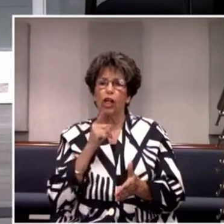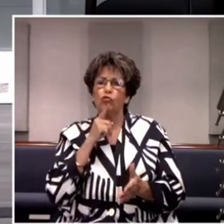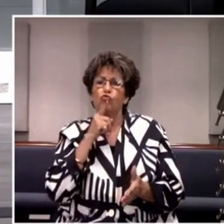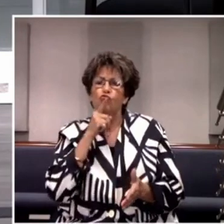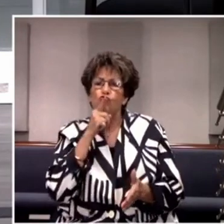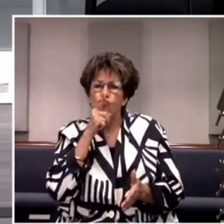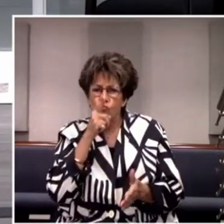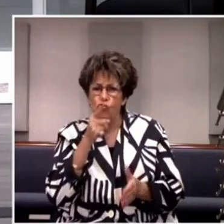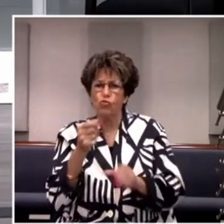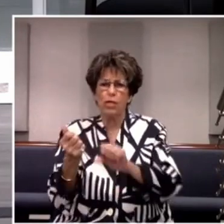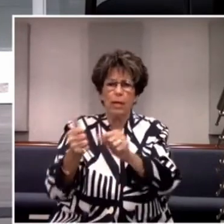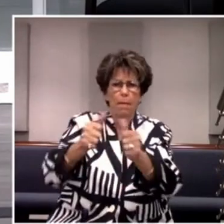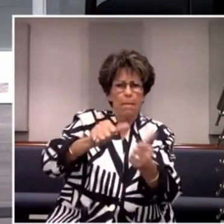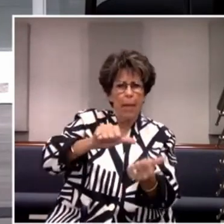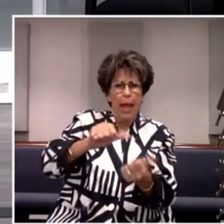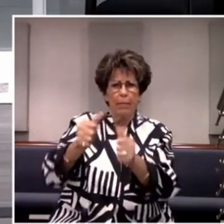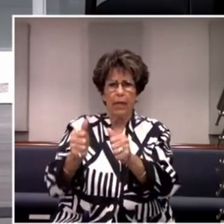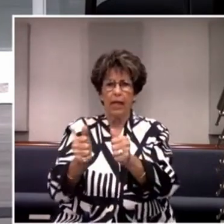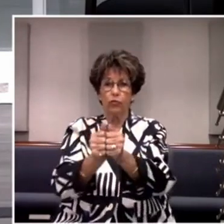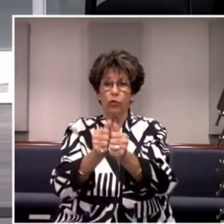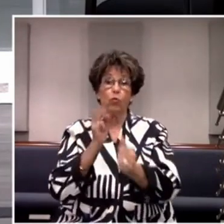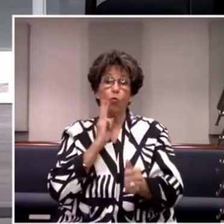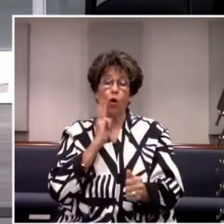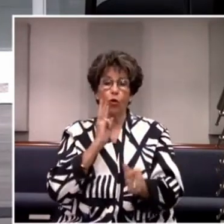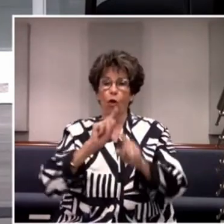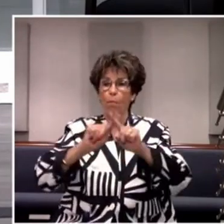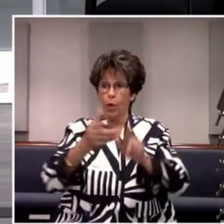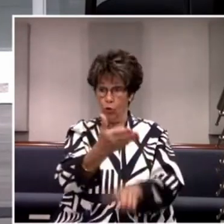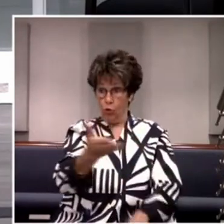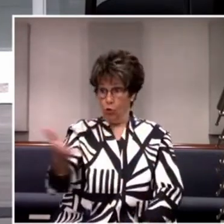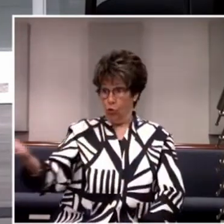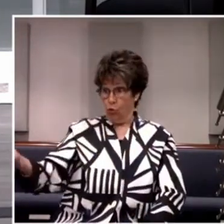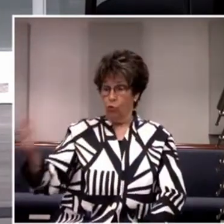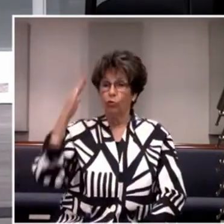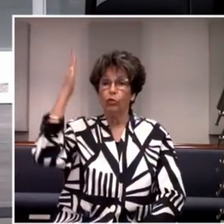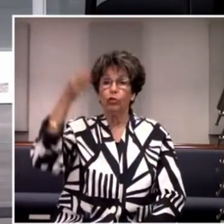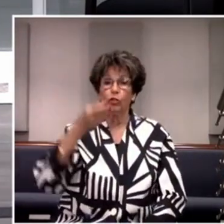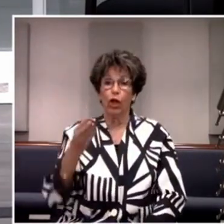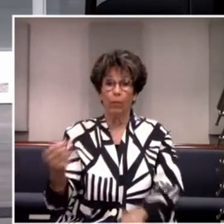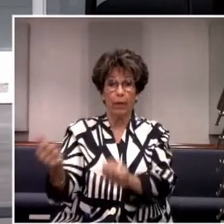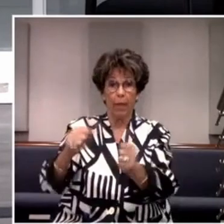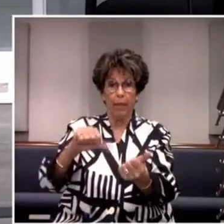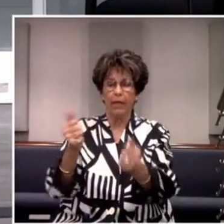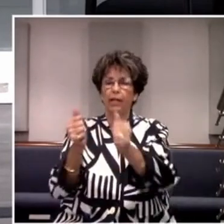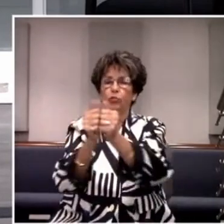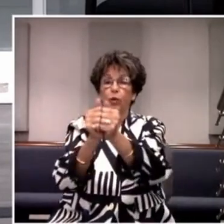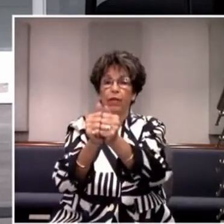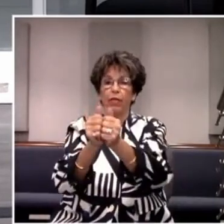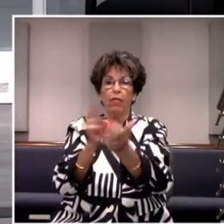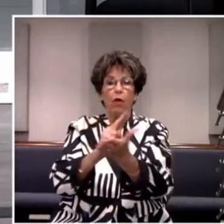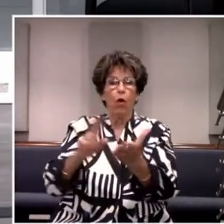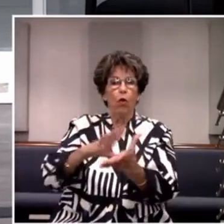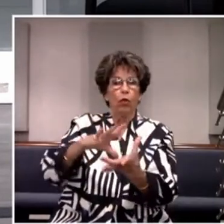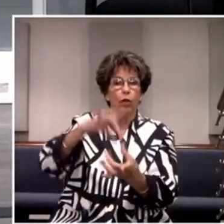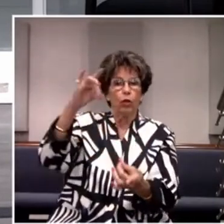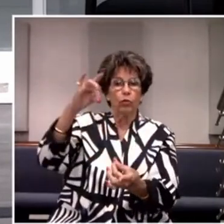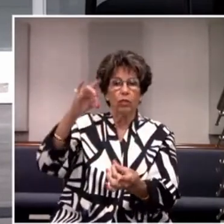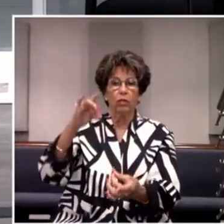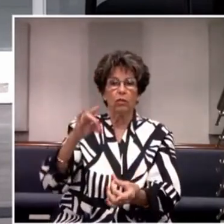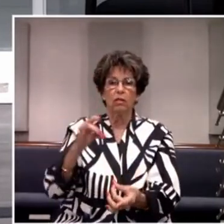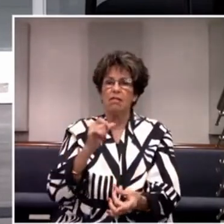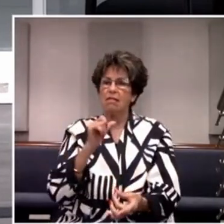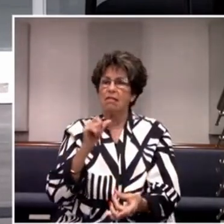water, but ye shall be baptized with the Holy Ghost not